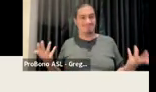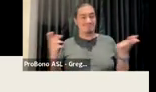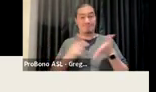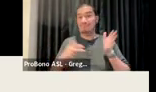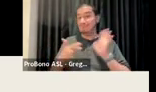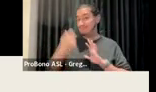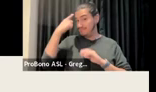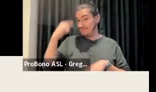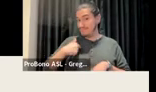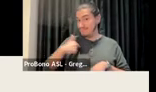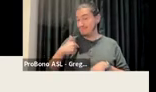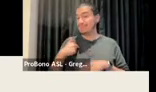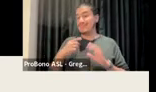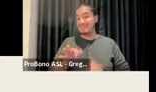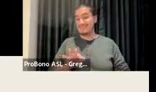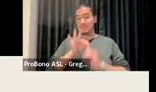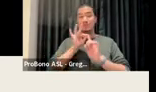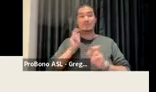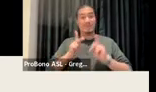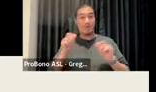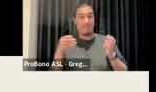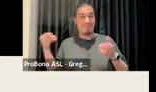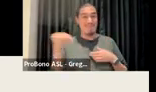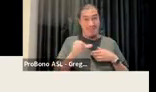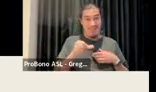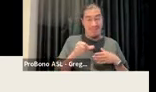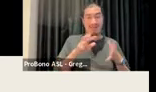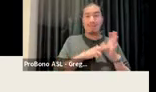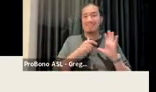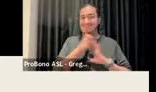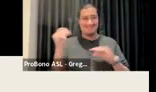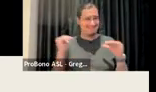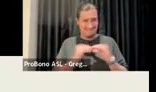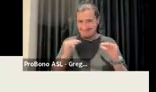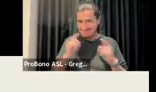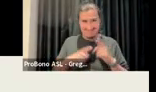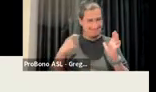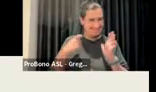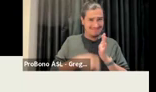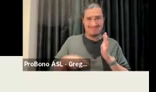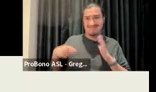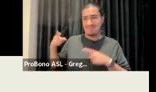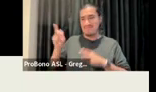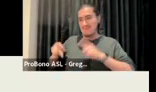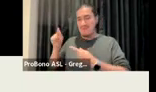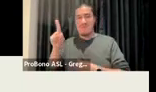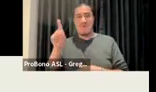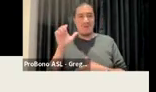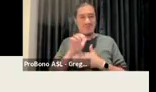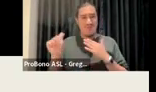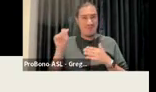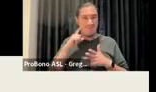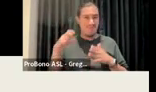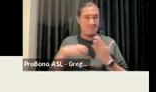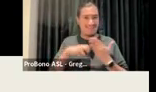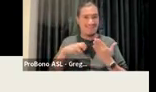to me is, especially if people are paying, it is unfair to charge people $100 a ticket to talk